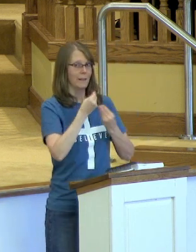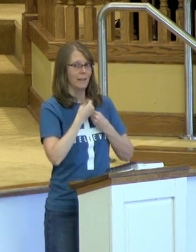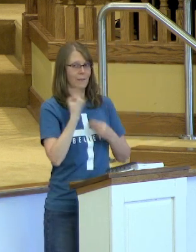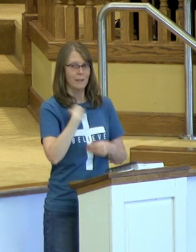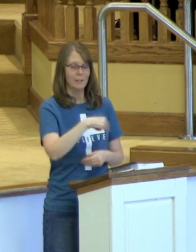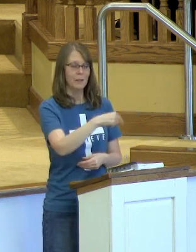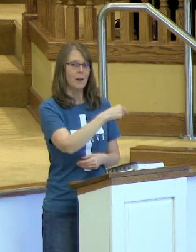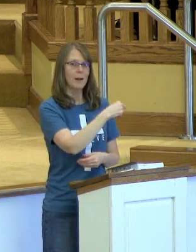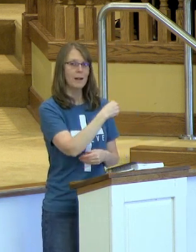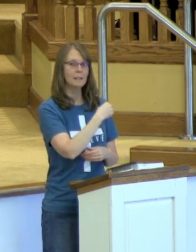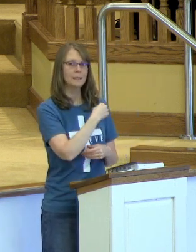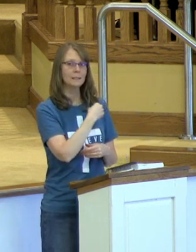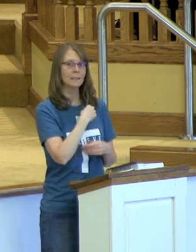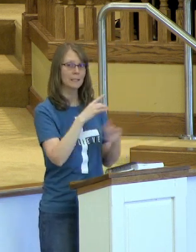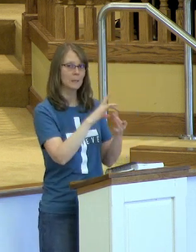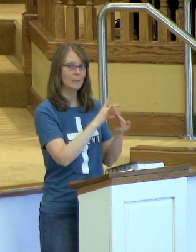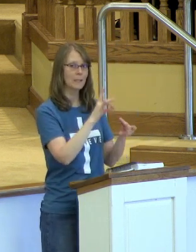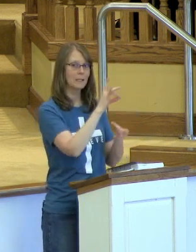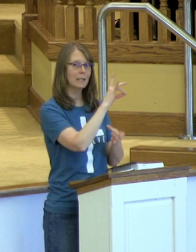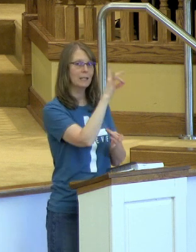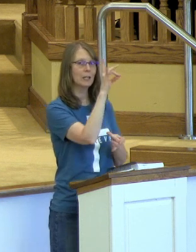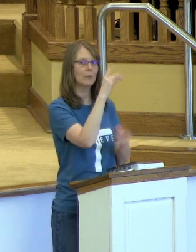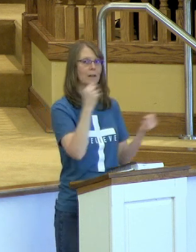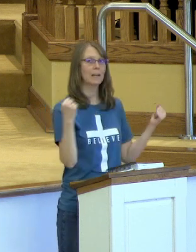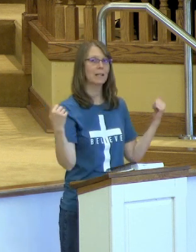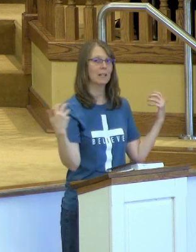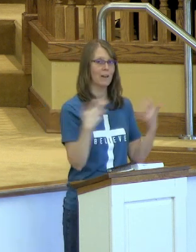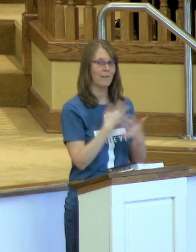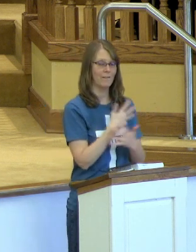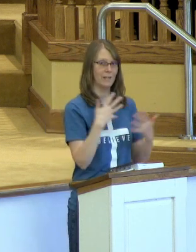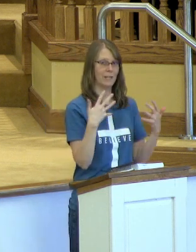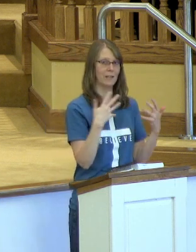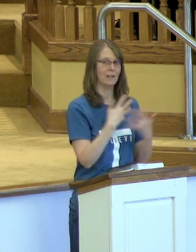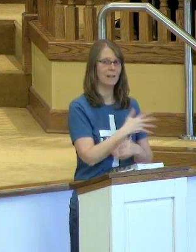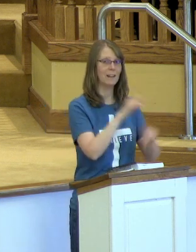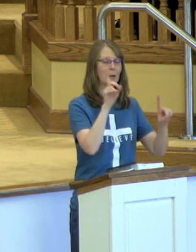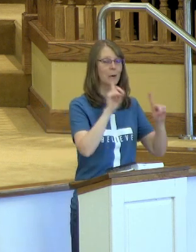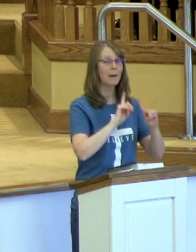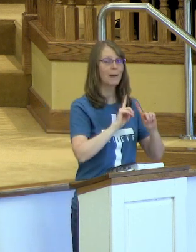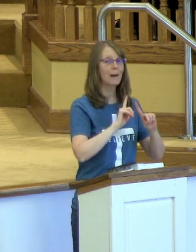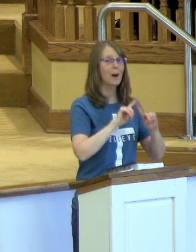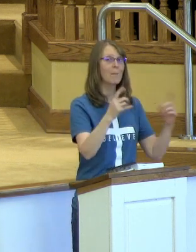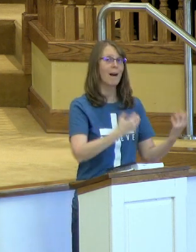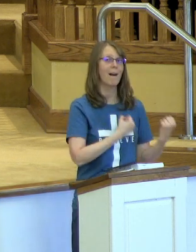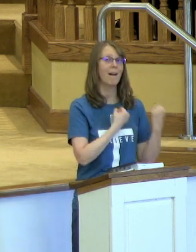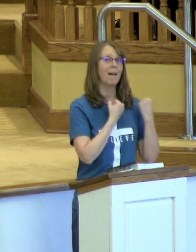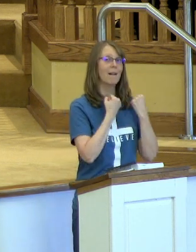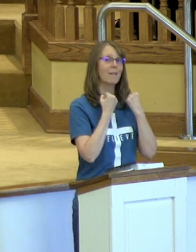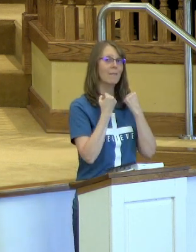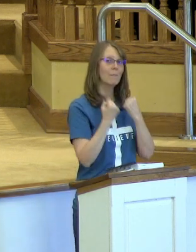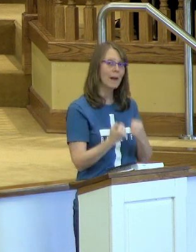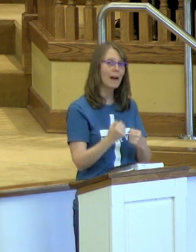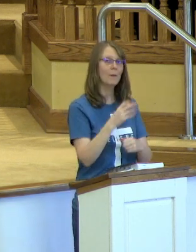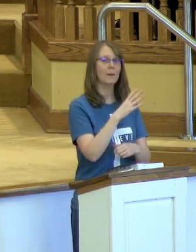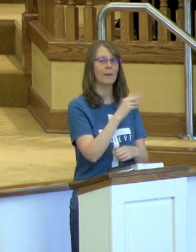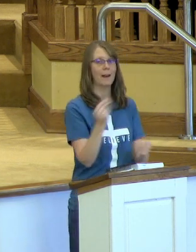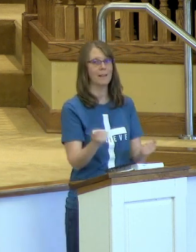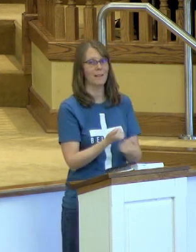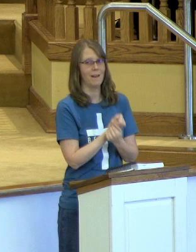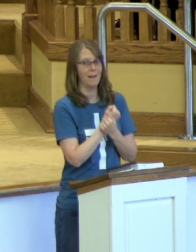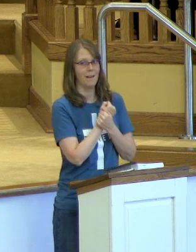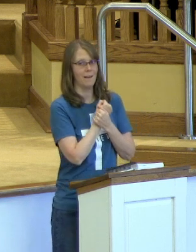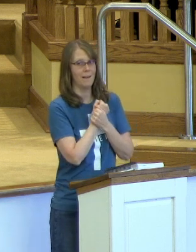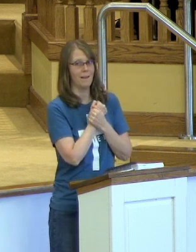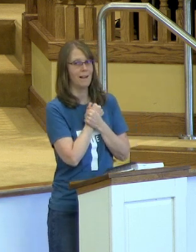given us the spirit of fear, but of power